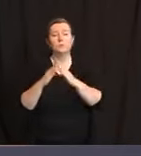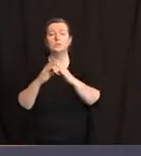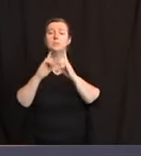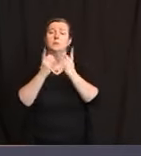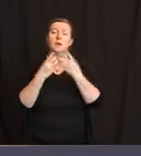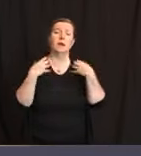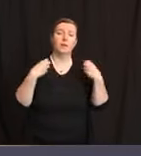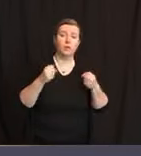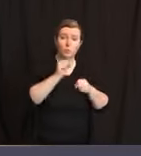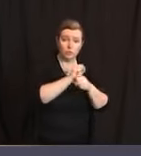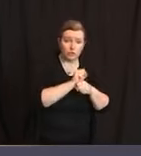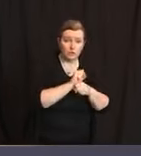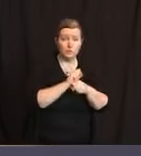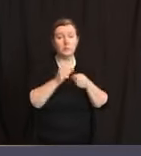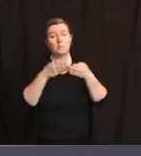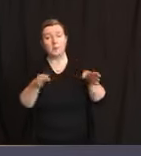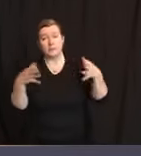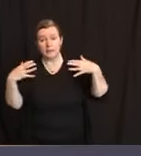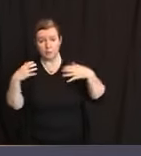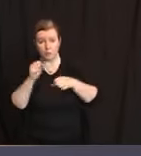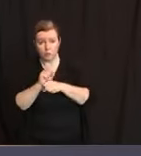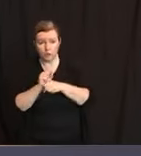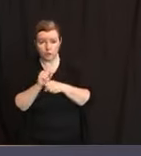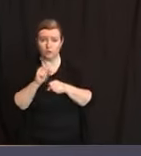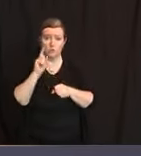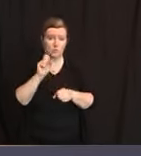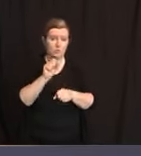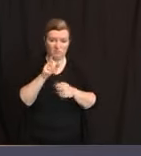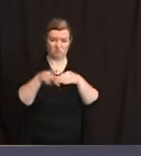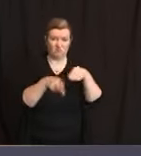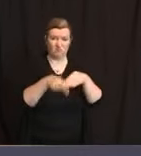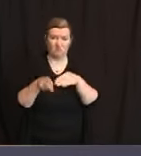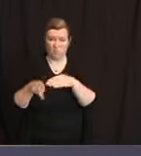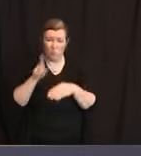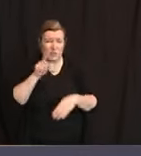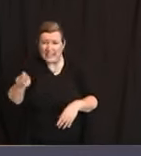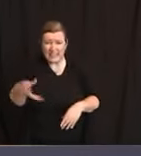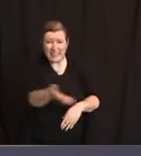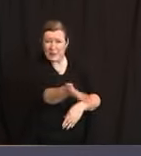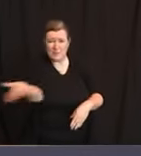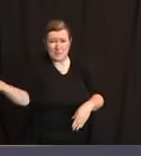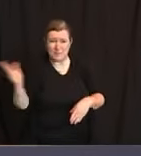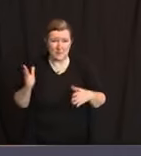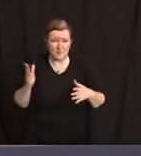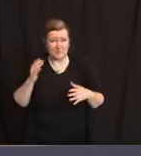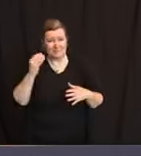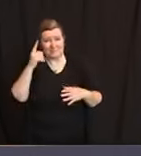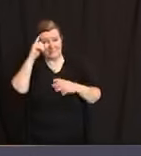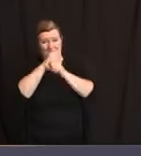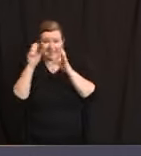unemployment ranks any more than we've already had them raised. Can you imagine if states weren't able to continue to employ folks?